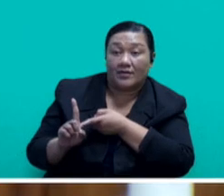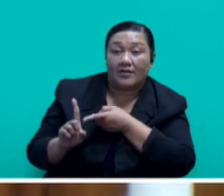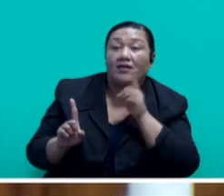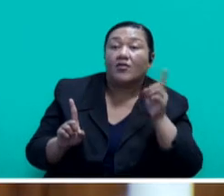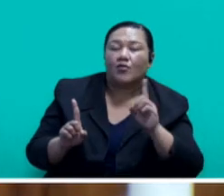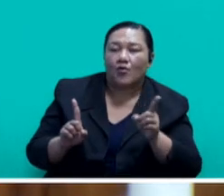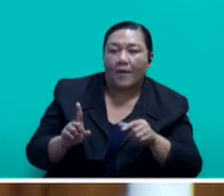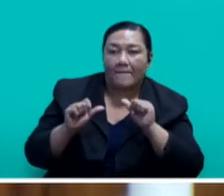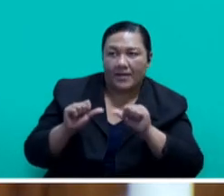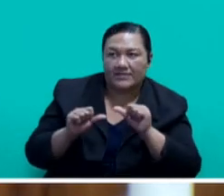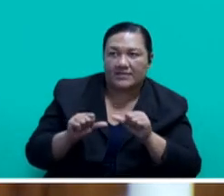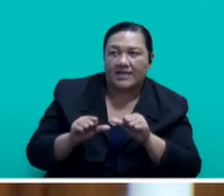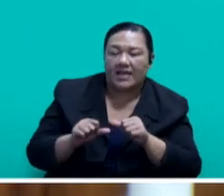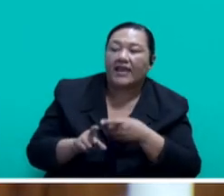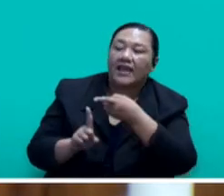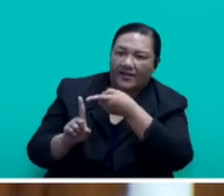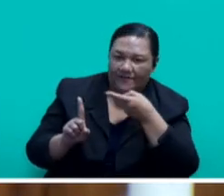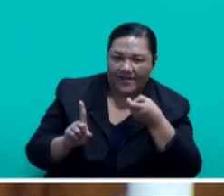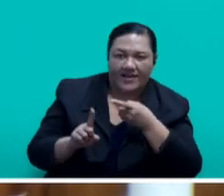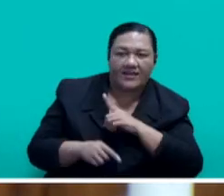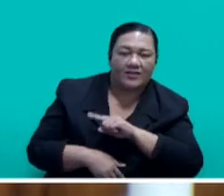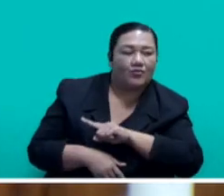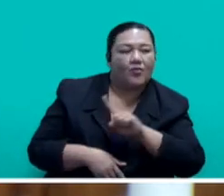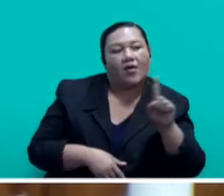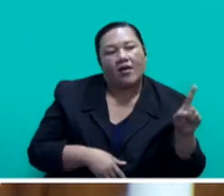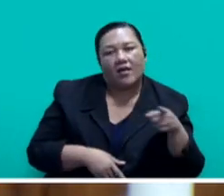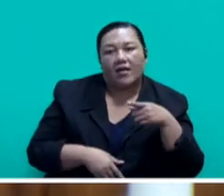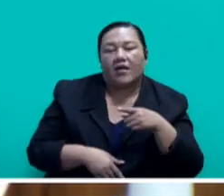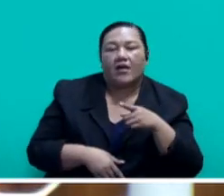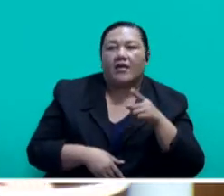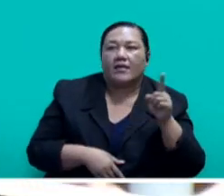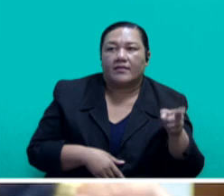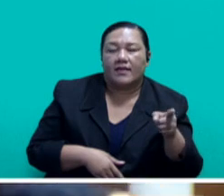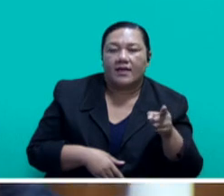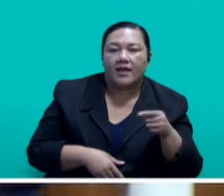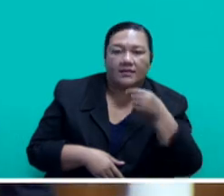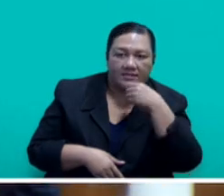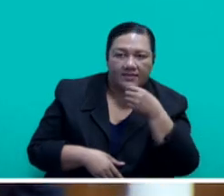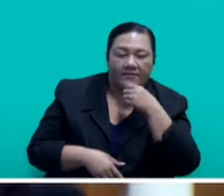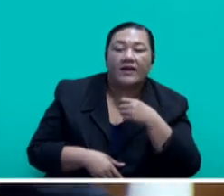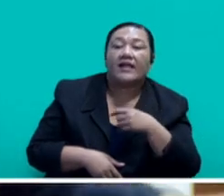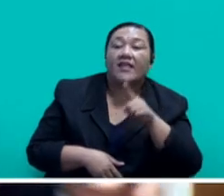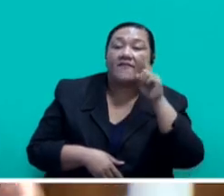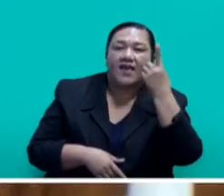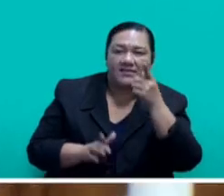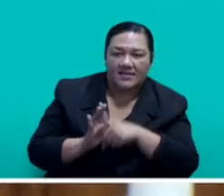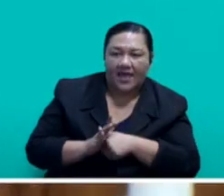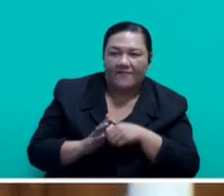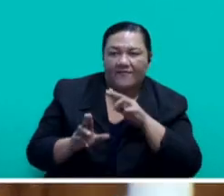heads of state invited to do so. The first ever in Fiji's history, Mr. Speaker said.